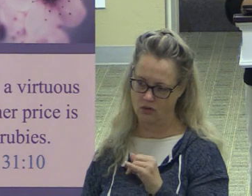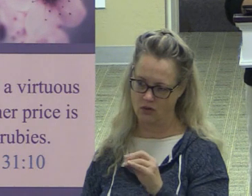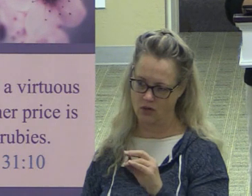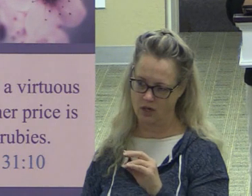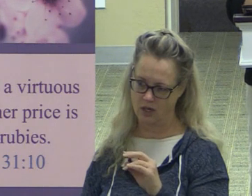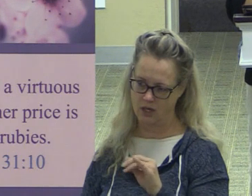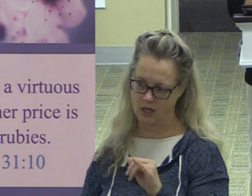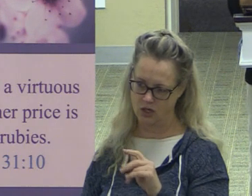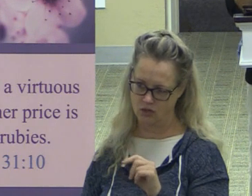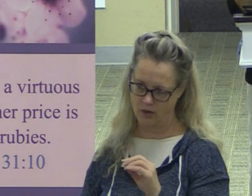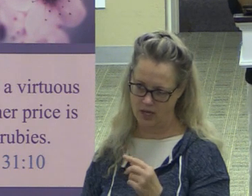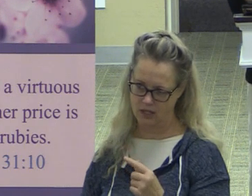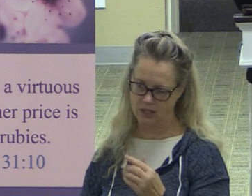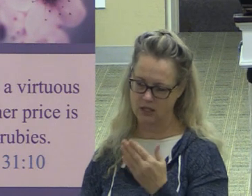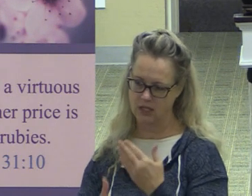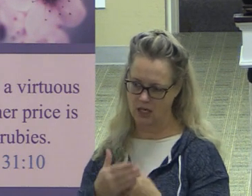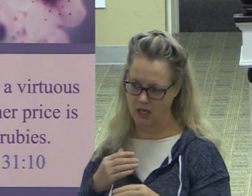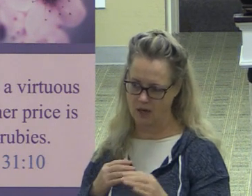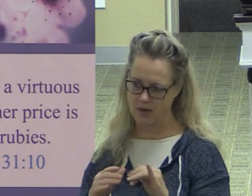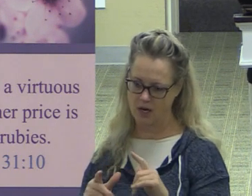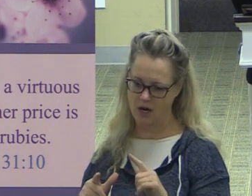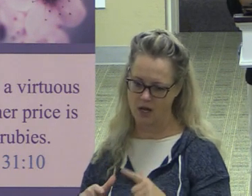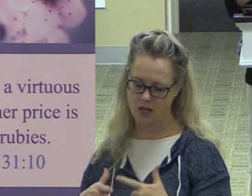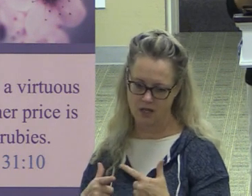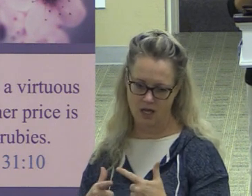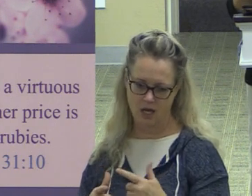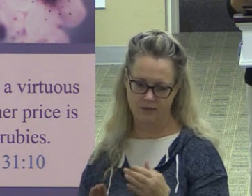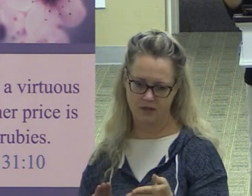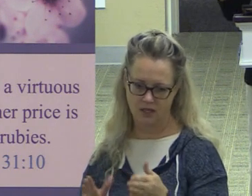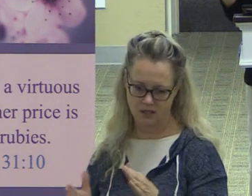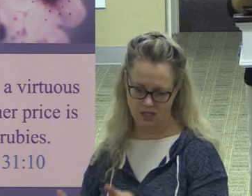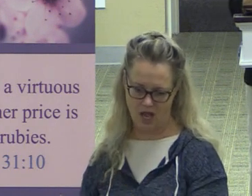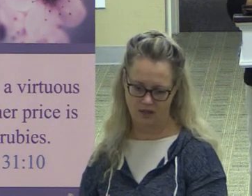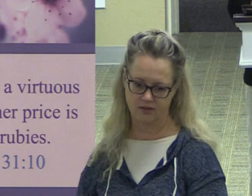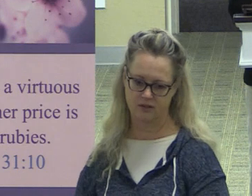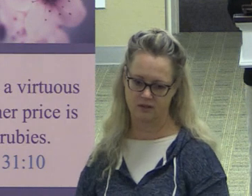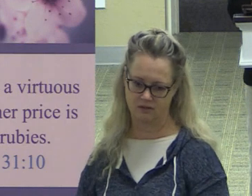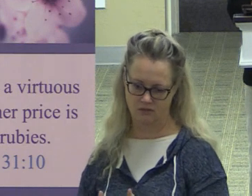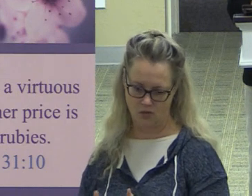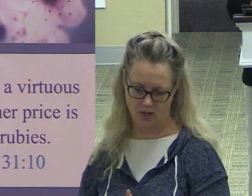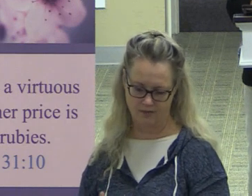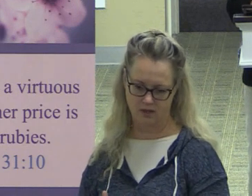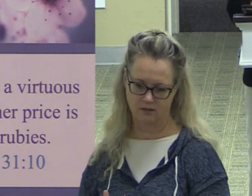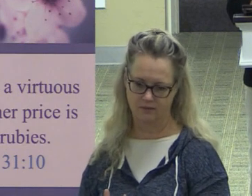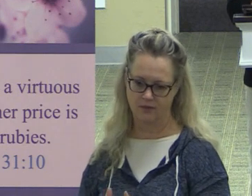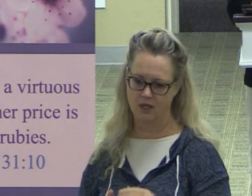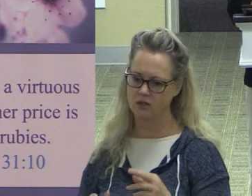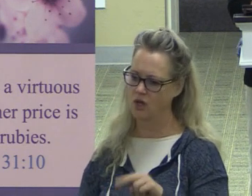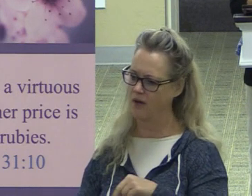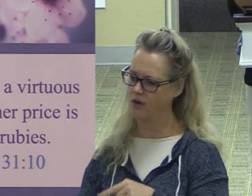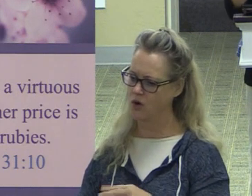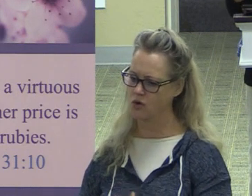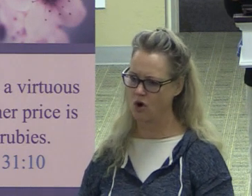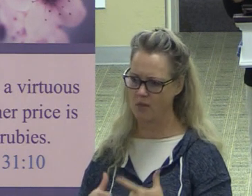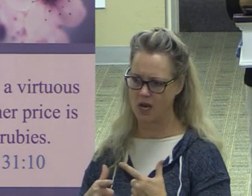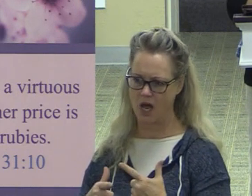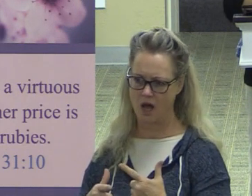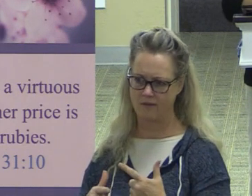illnesses. I remember, you know, we're talking about your life is normal, and then something hits it, and you just wish it was